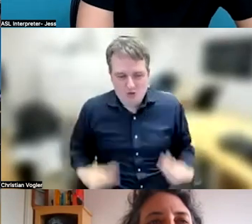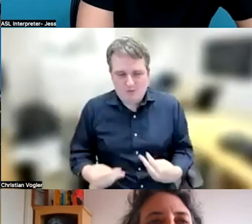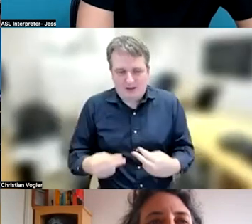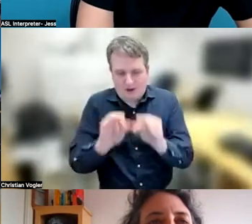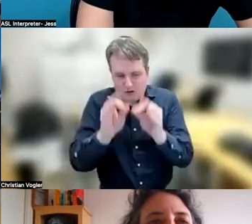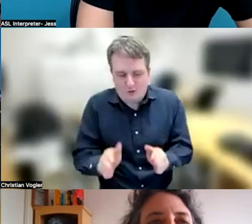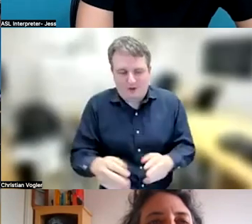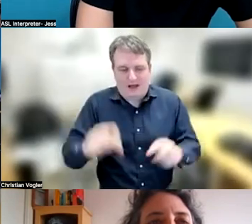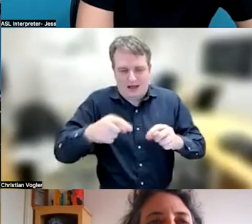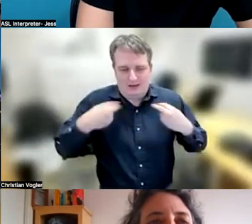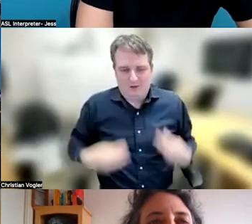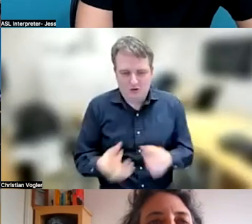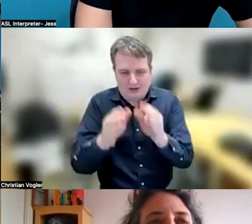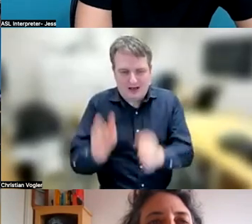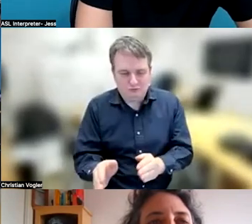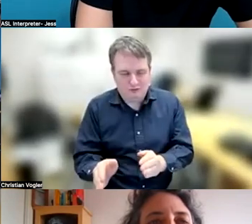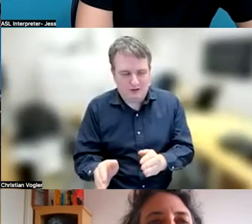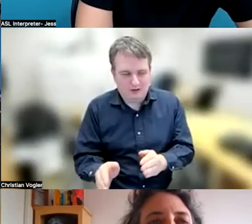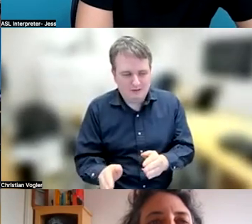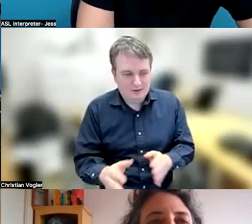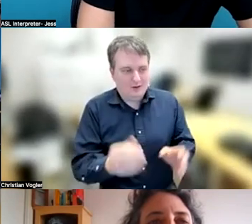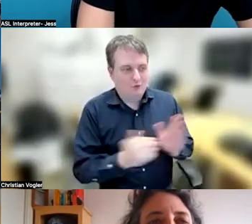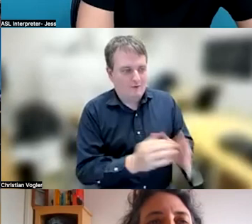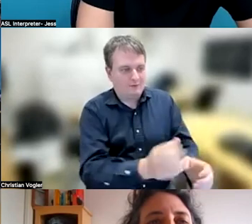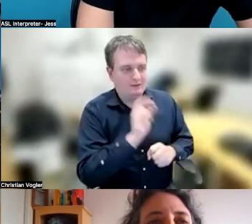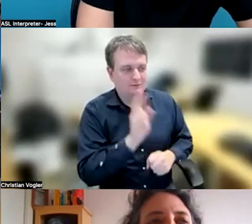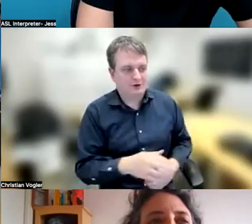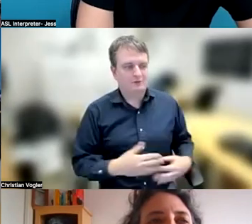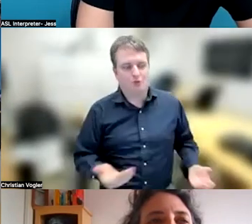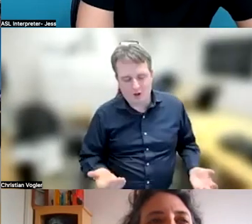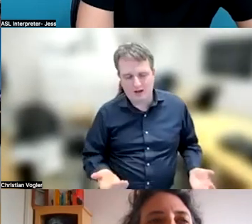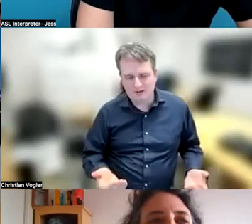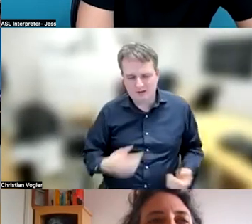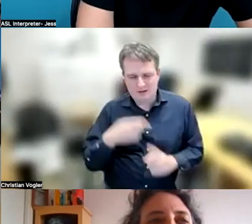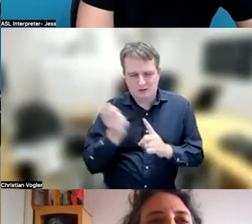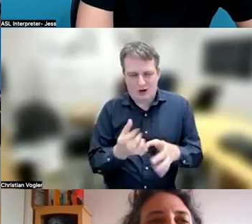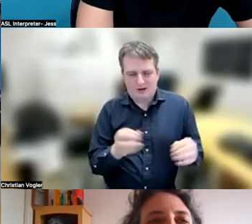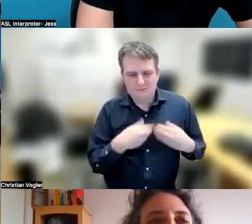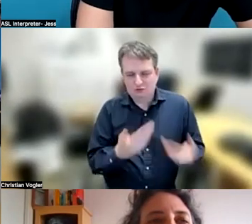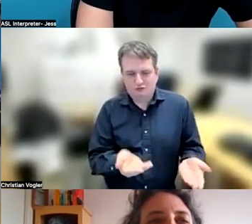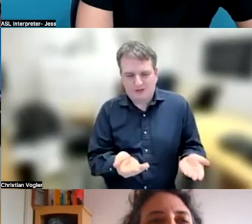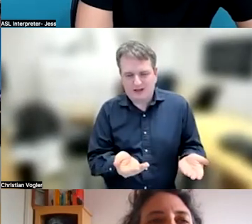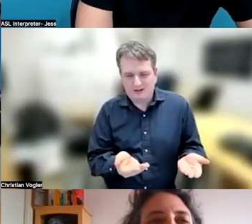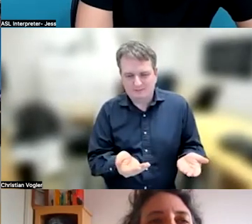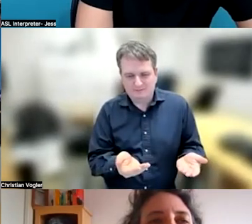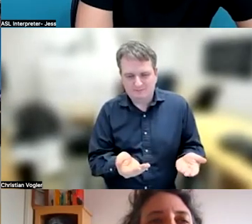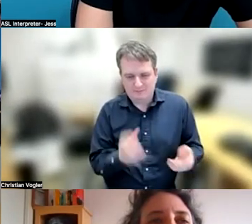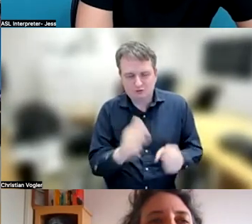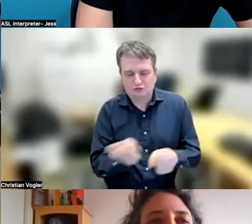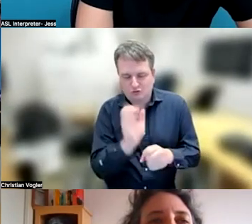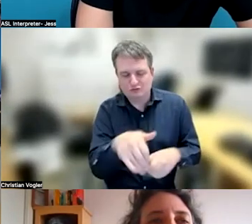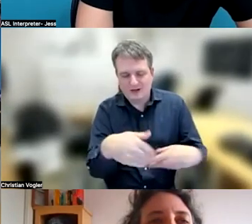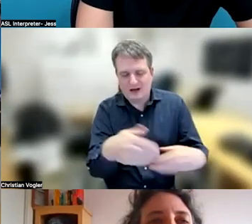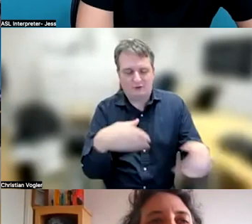just too far behind, as opposed to having a human interpreter there that provides full access.